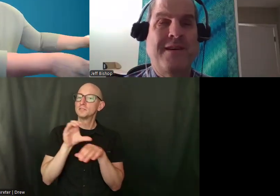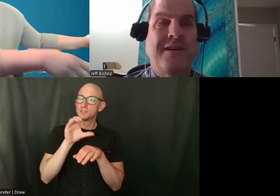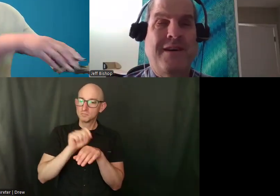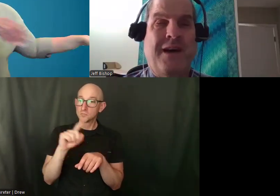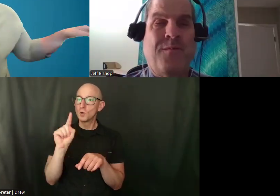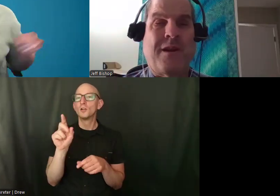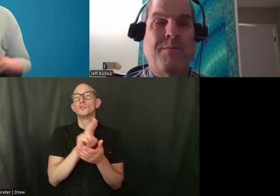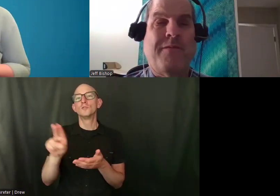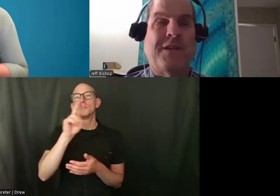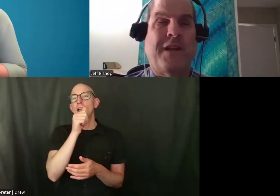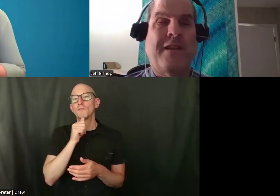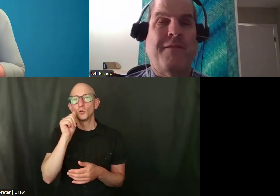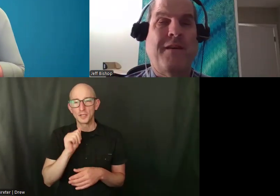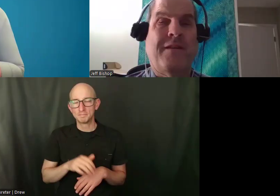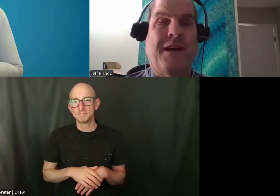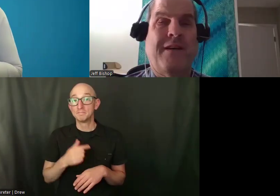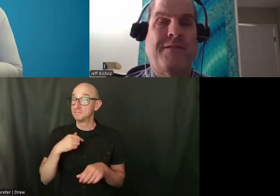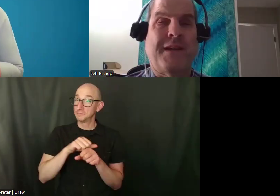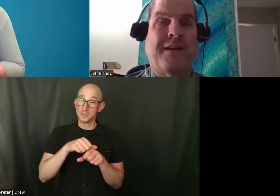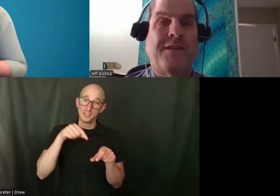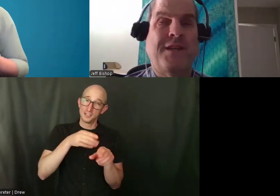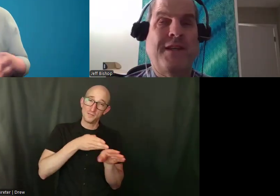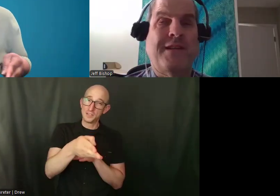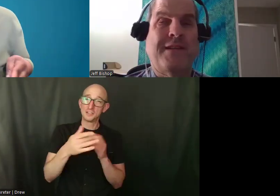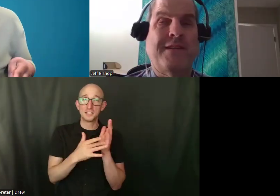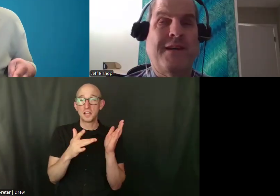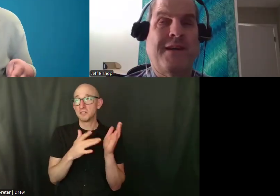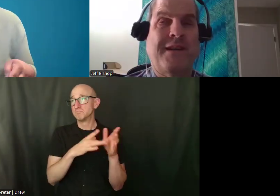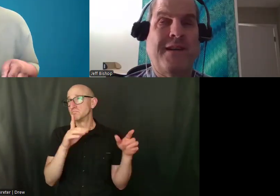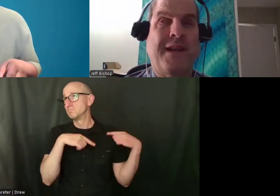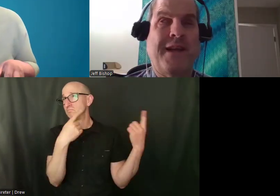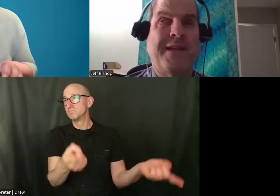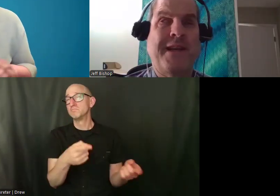Arizona. I've been working professionally in the field of technology since